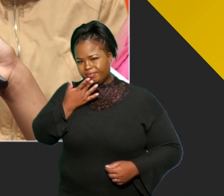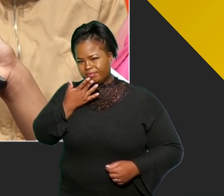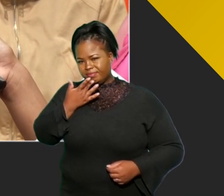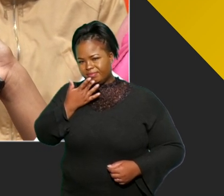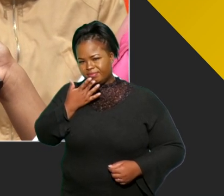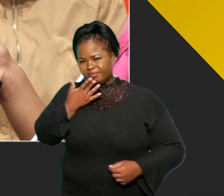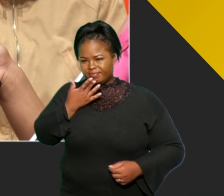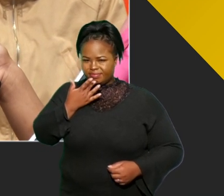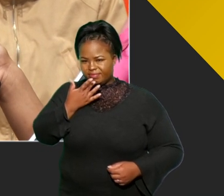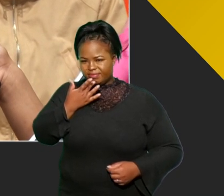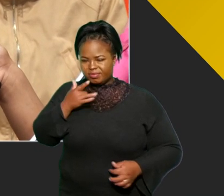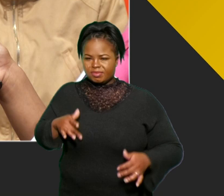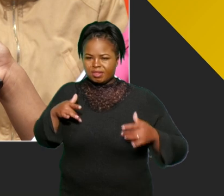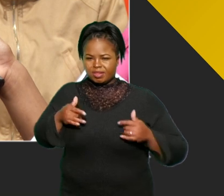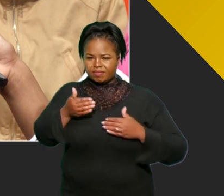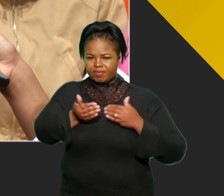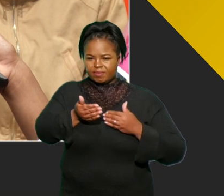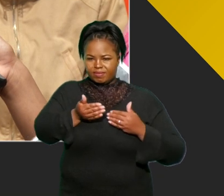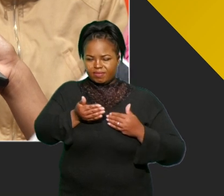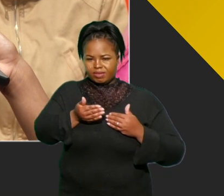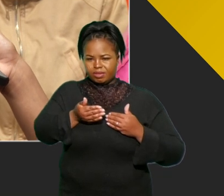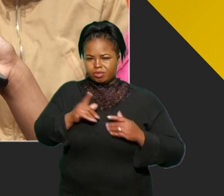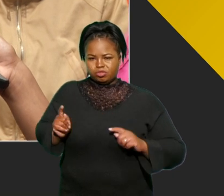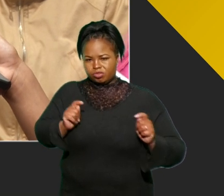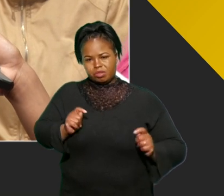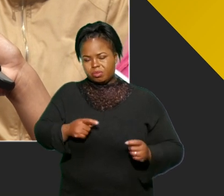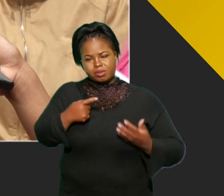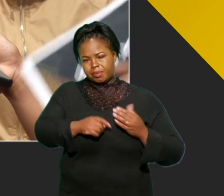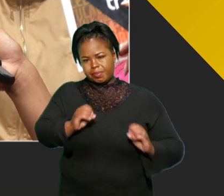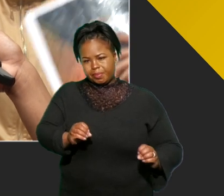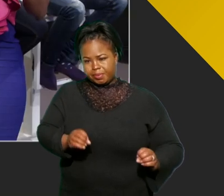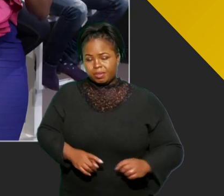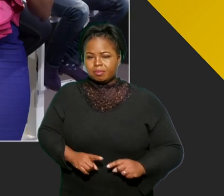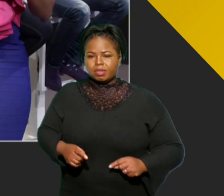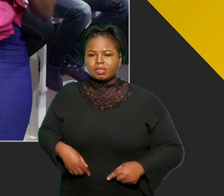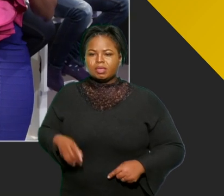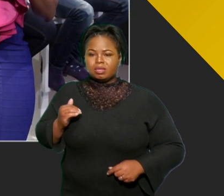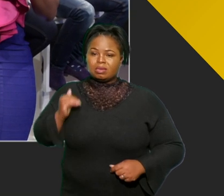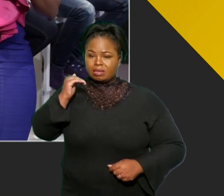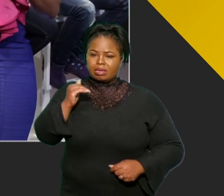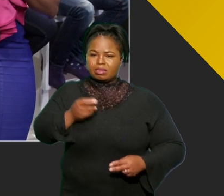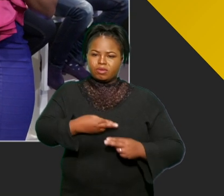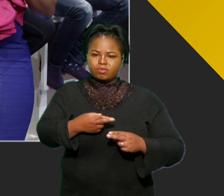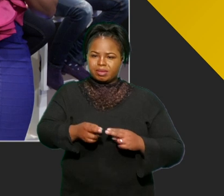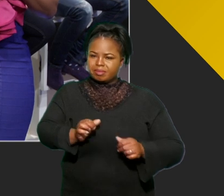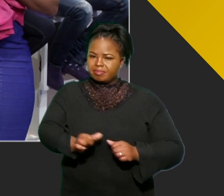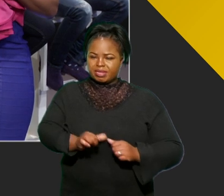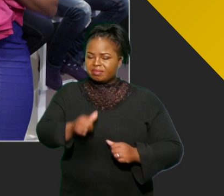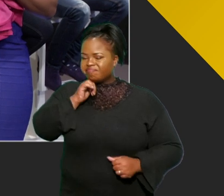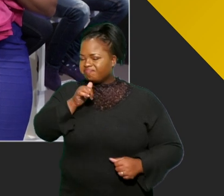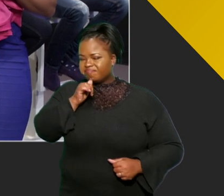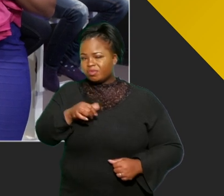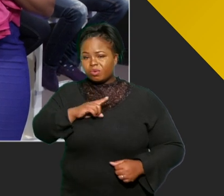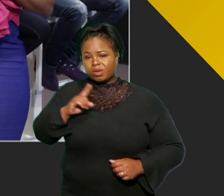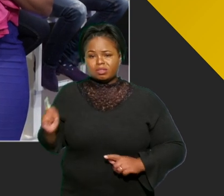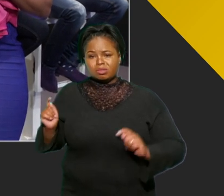kere ya ho na how feel to where I work with no transport cost with no transport but cost. A higher rent yeah it's better you don't one. Mind paying a yeah, higher rent